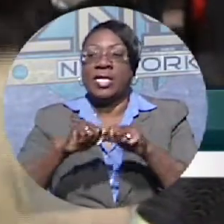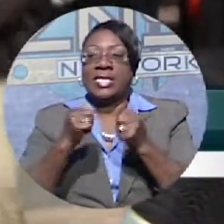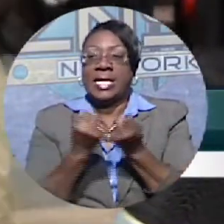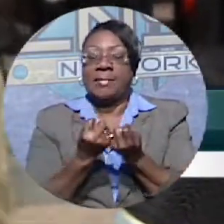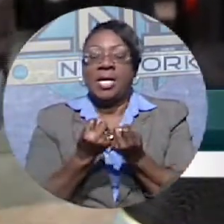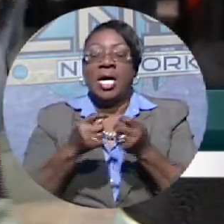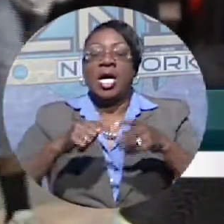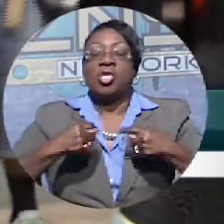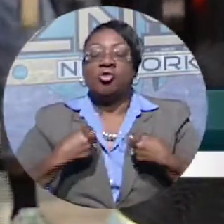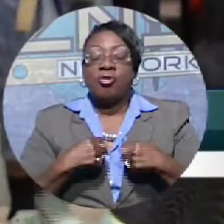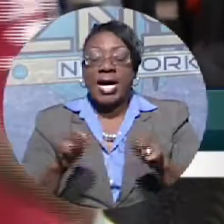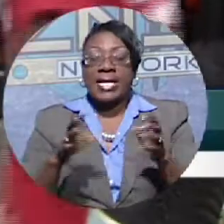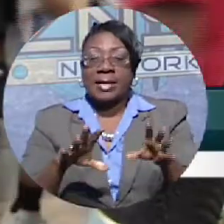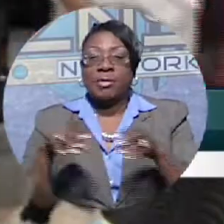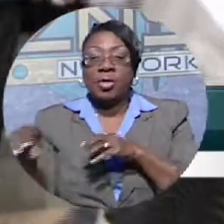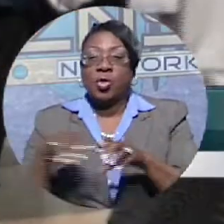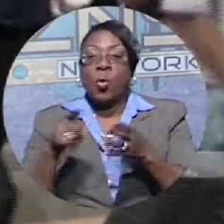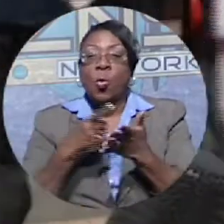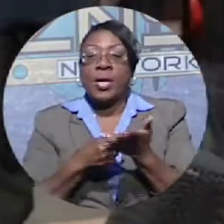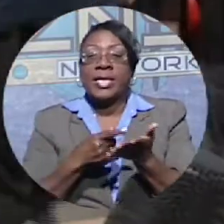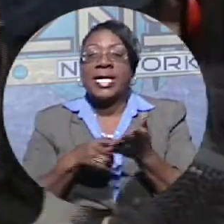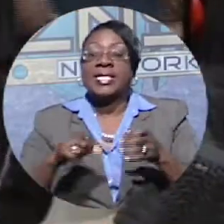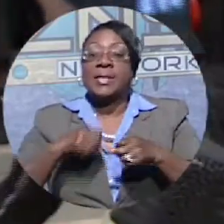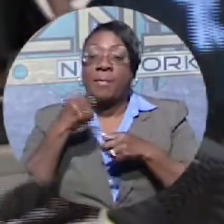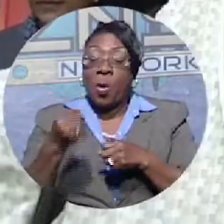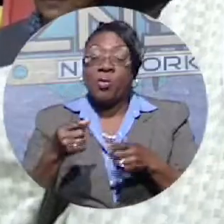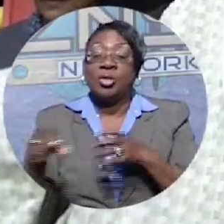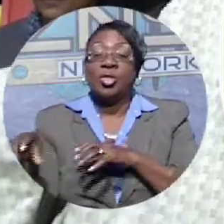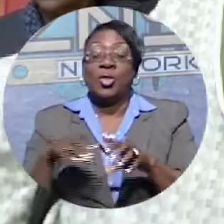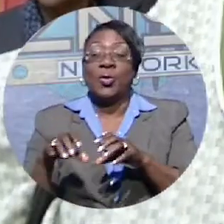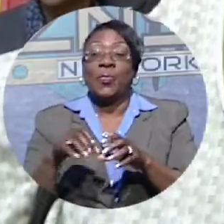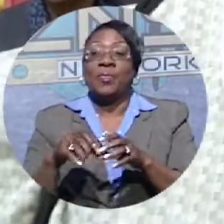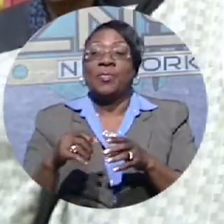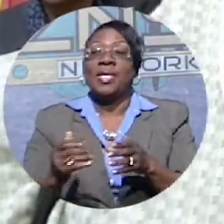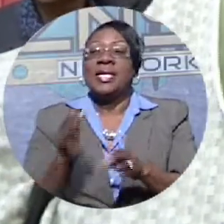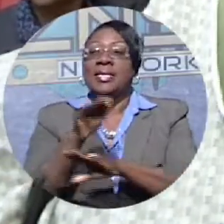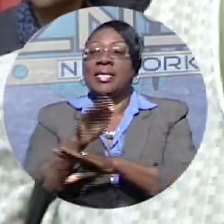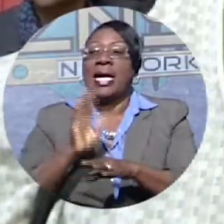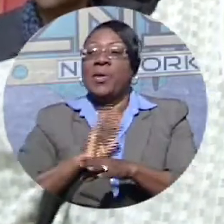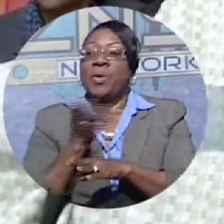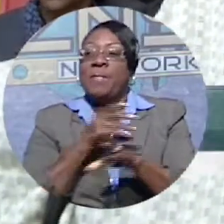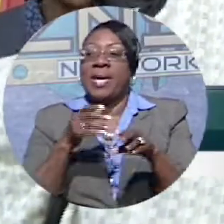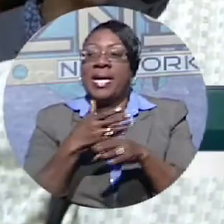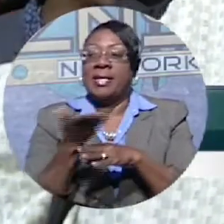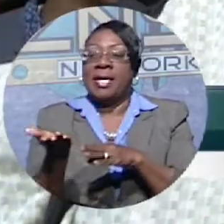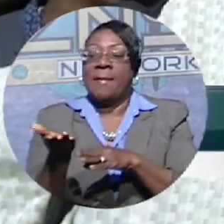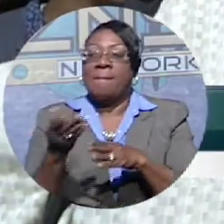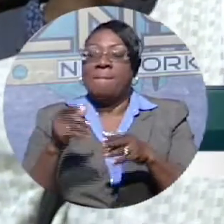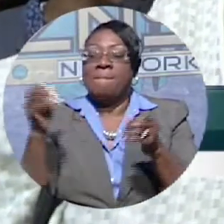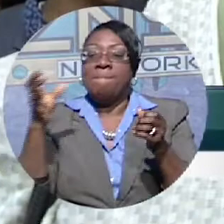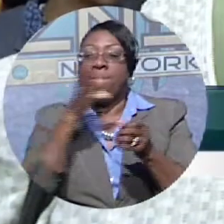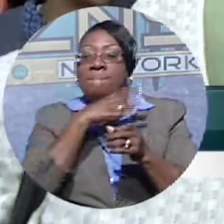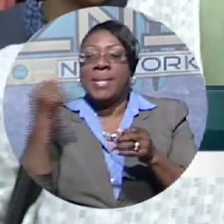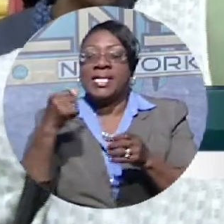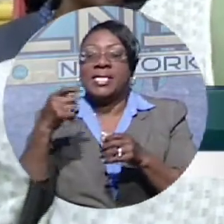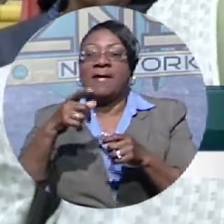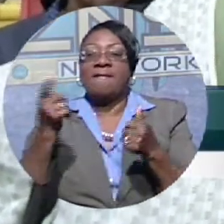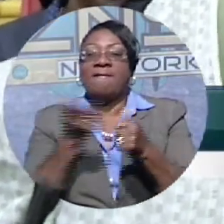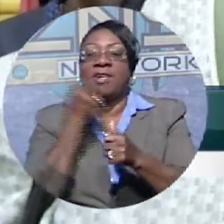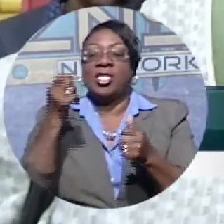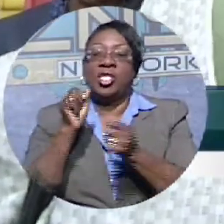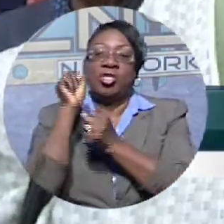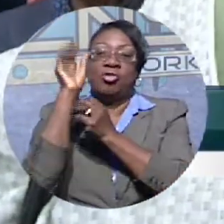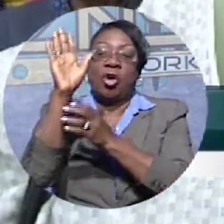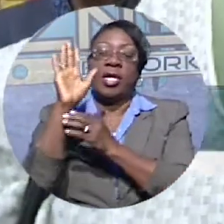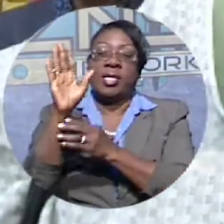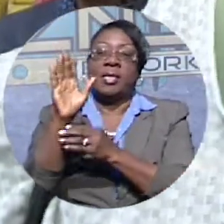to get them to do what they're supposed to do, then in the end, it came as it came. Tonight, we made them miss the first shot, but they got a lot of second